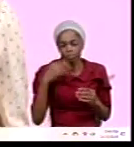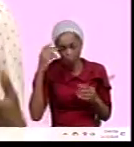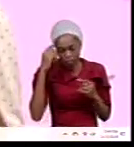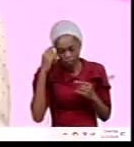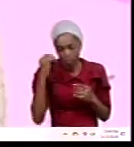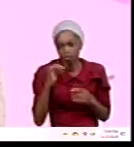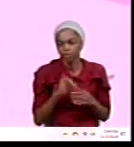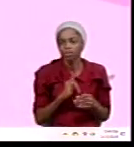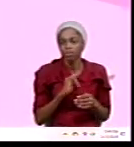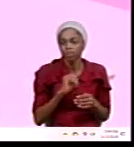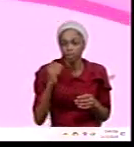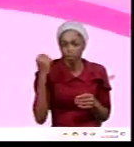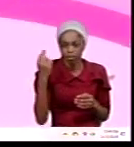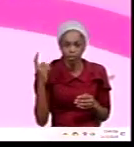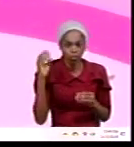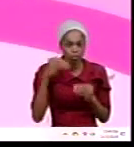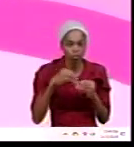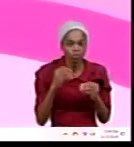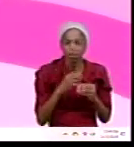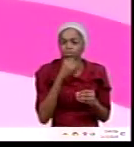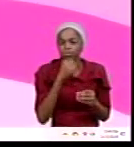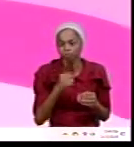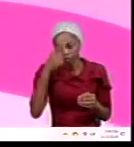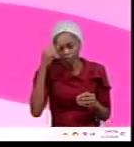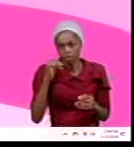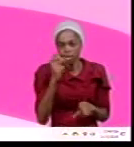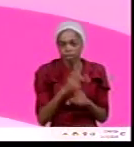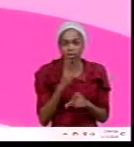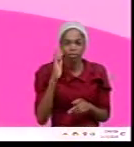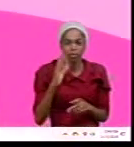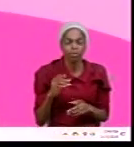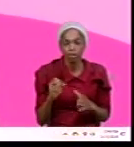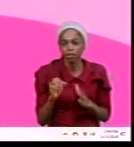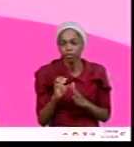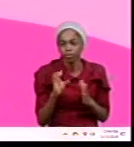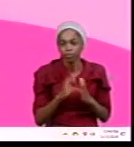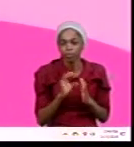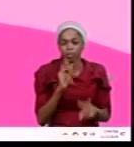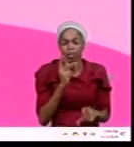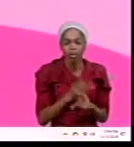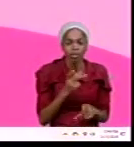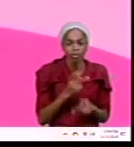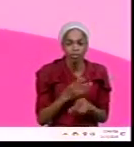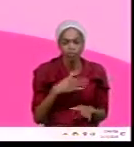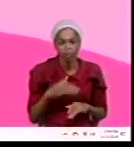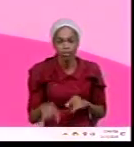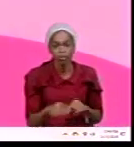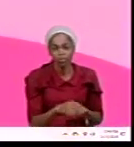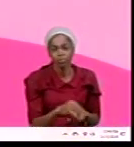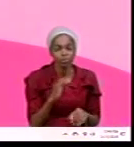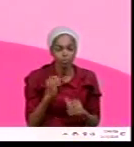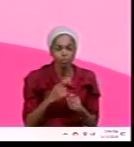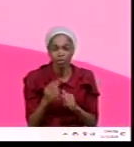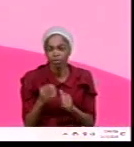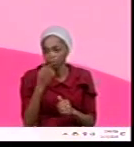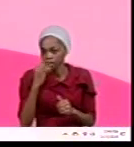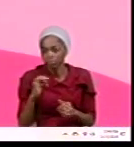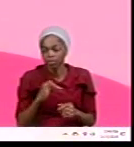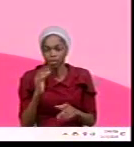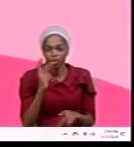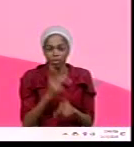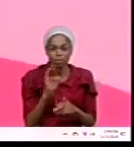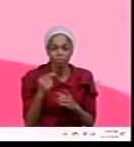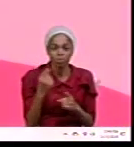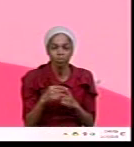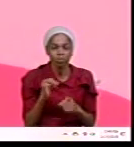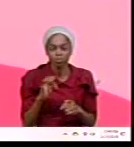that I might keep thy word. I have not departed from thy judgments, for thou hast taught me. How sweet are thy words unto my taste, yea,